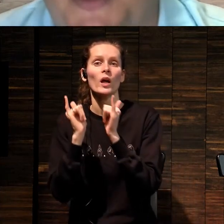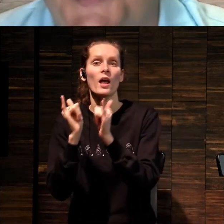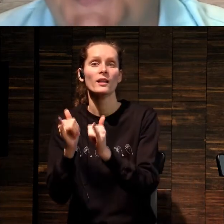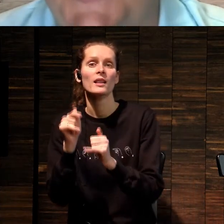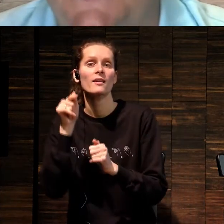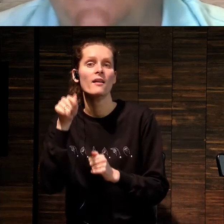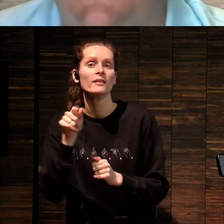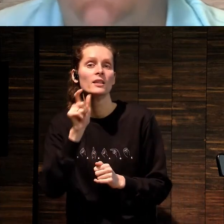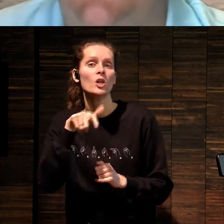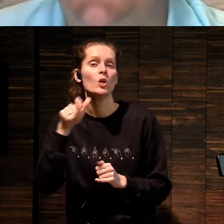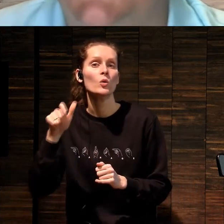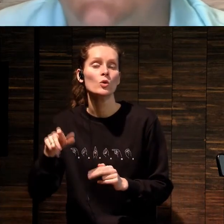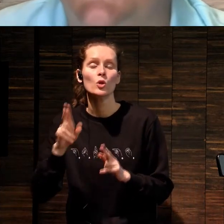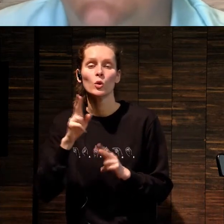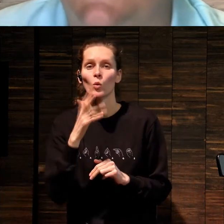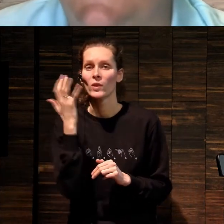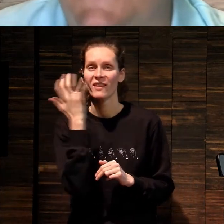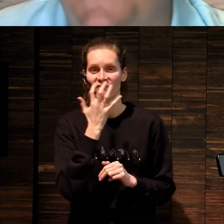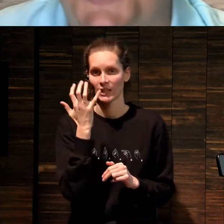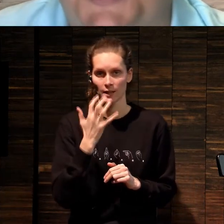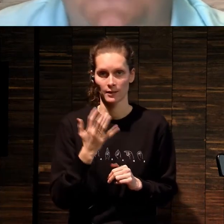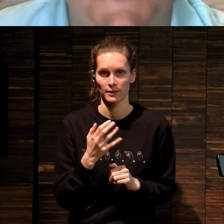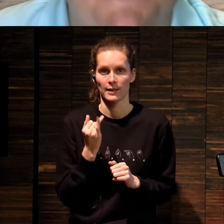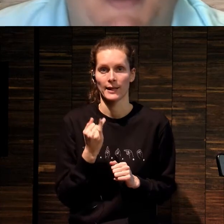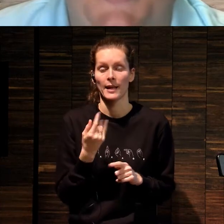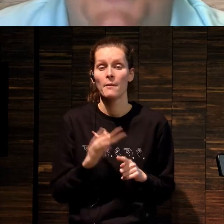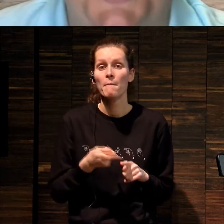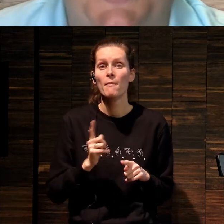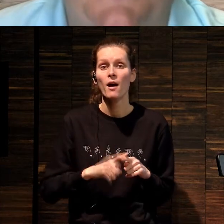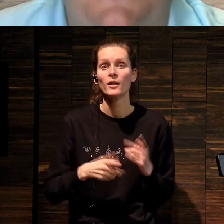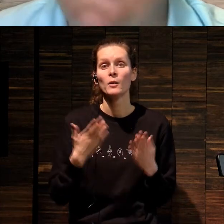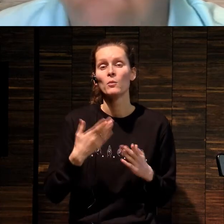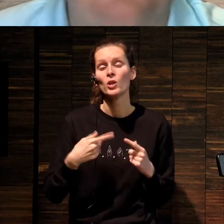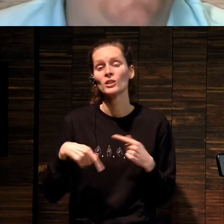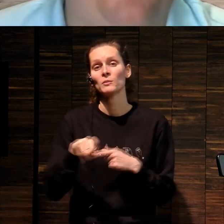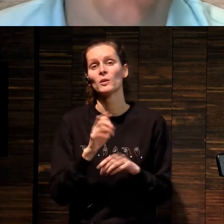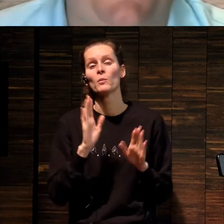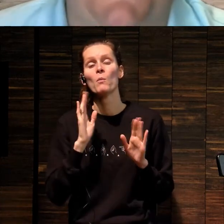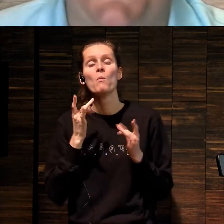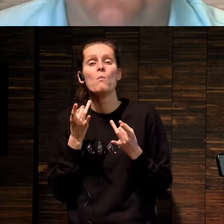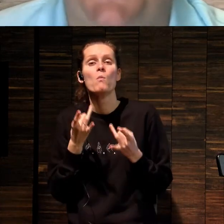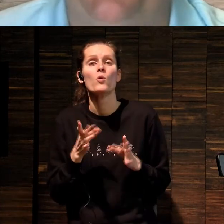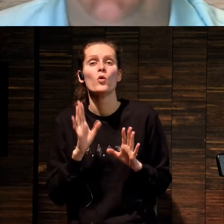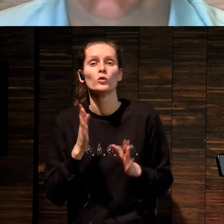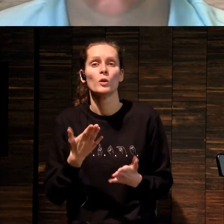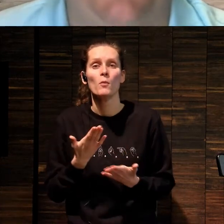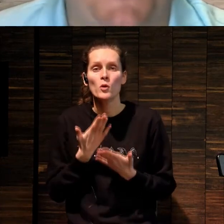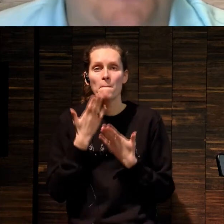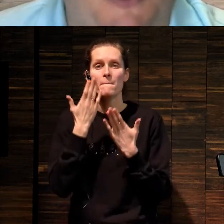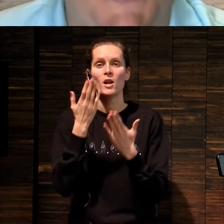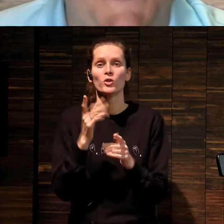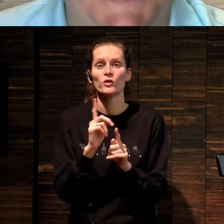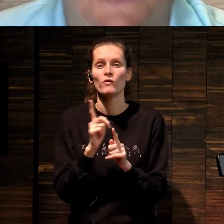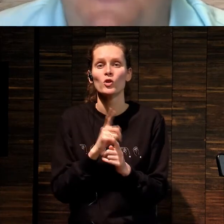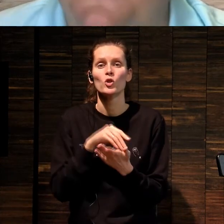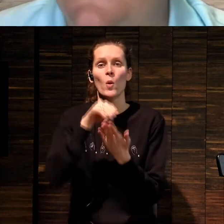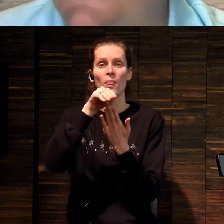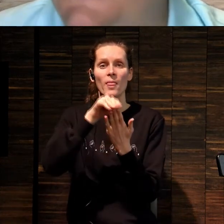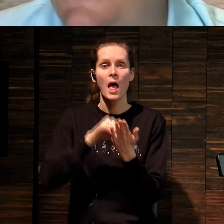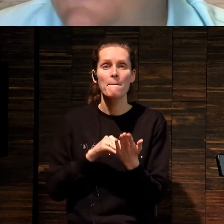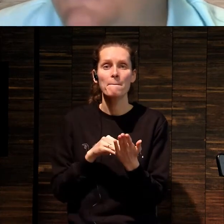most images. See, the image here of this man in a chair, no value to a blind person. You can mark it as